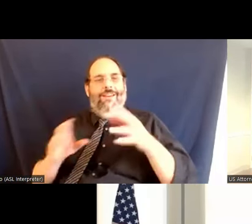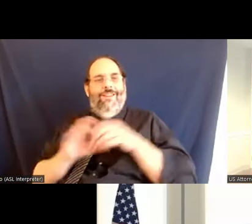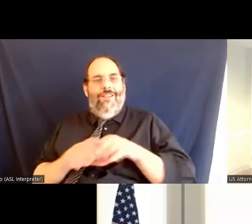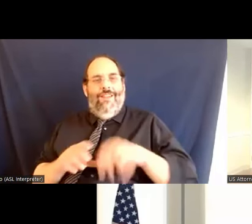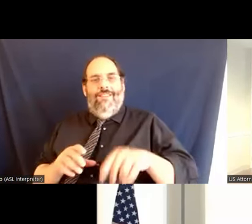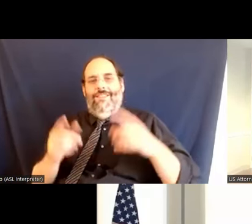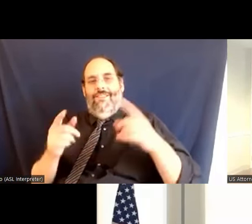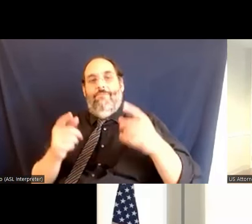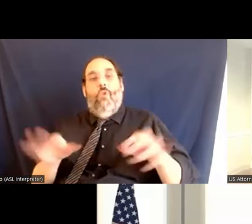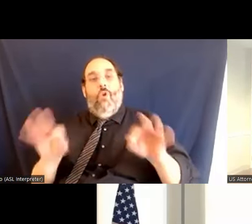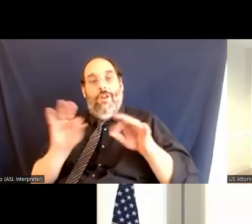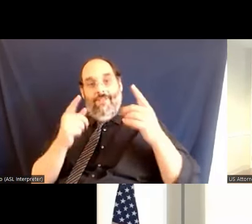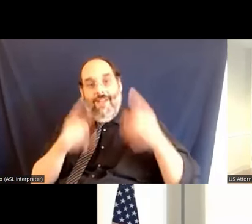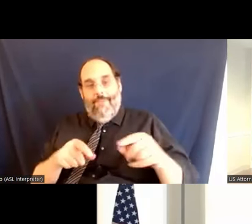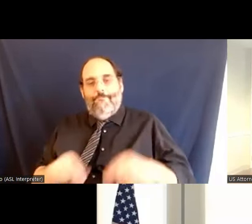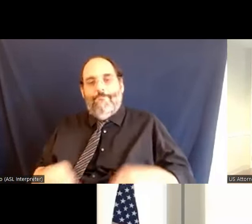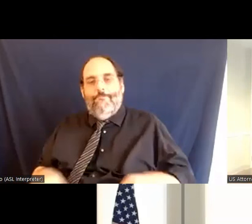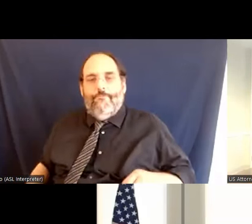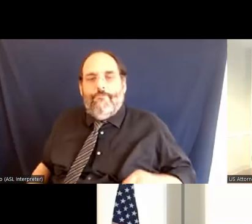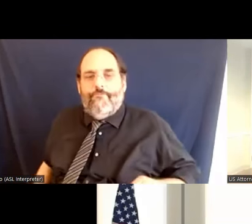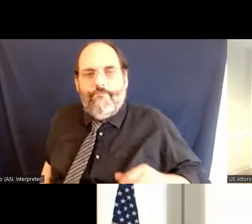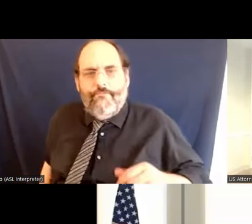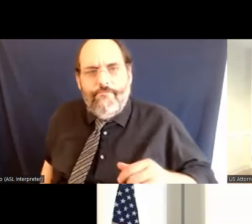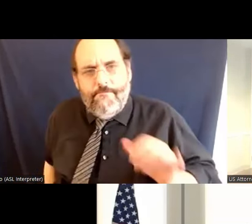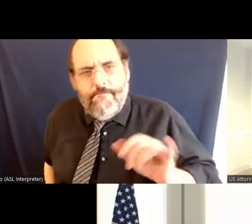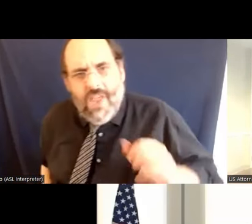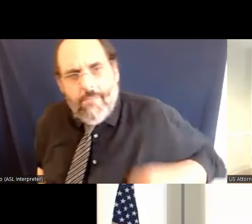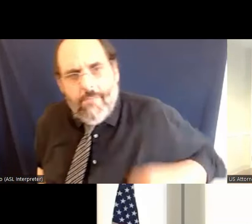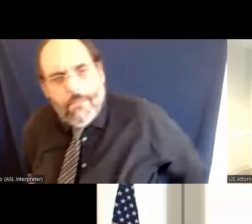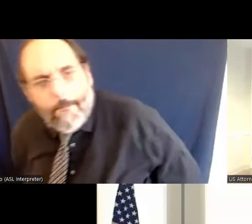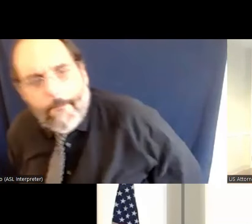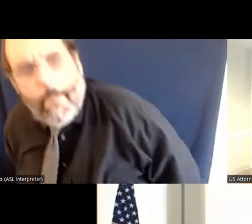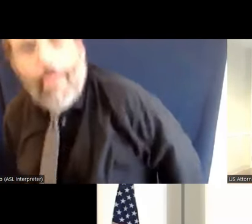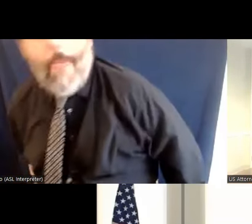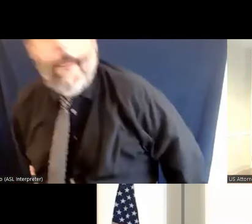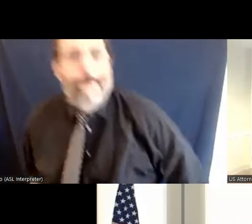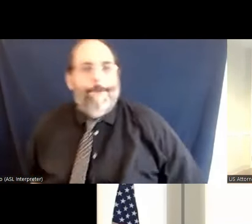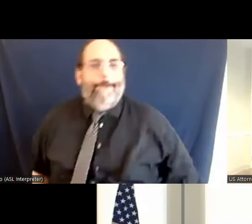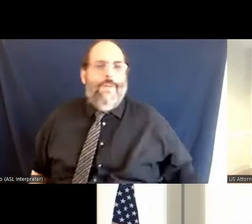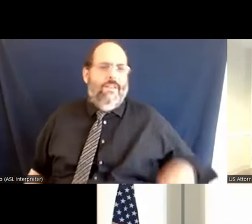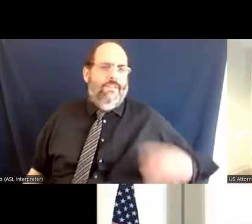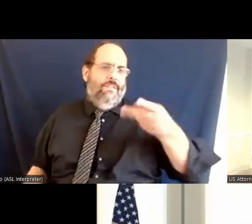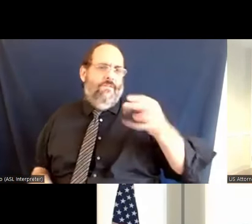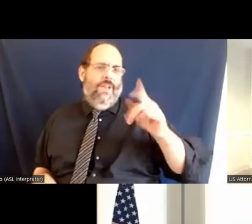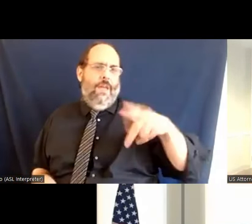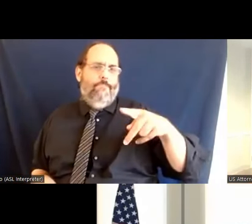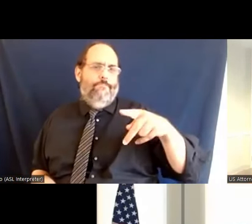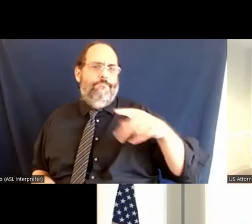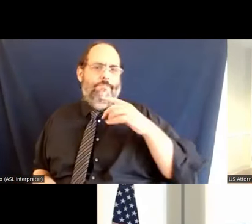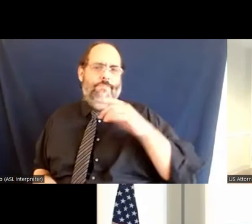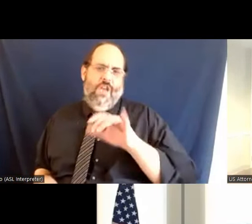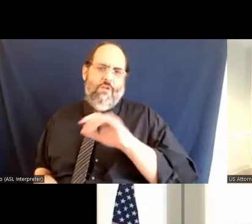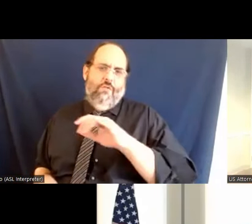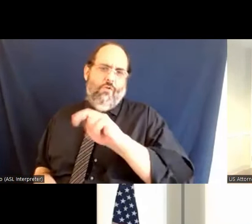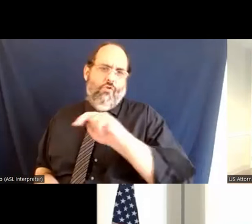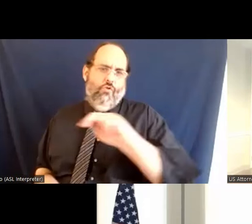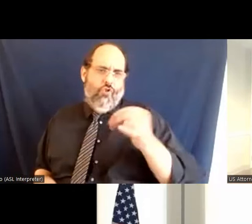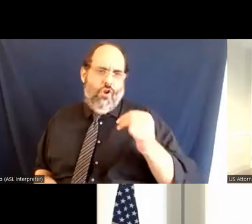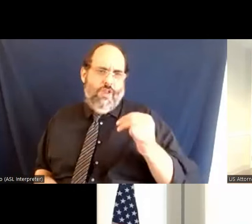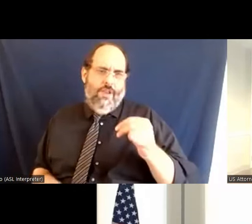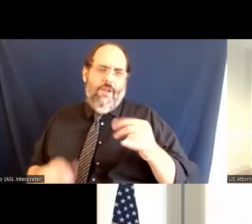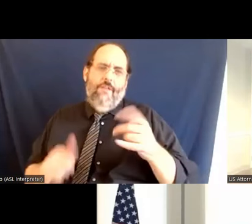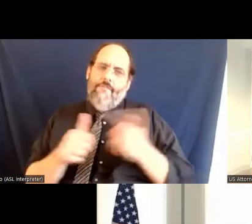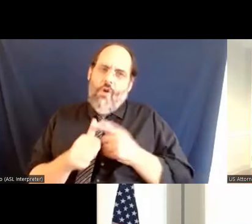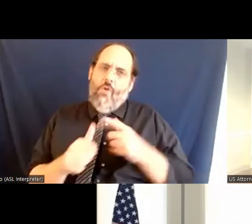you for this important program. Much like I think what Philip has done, in New Jersey, we started with